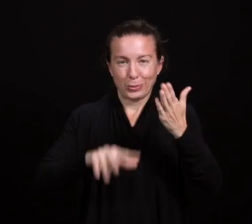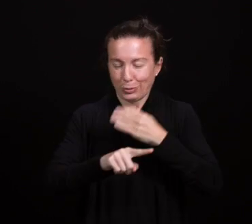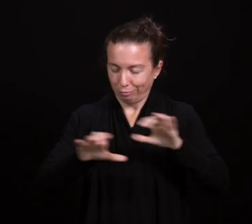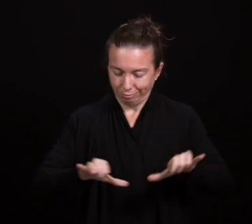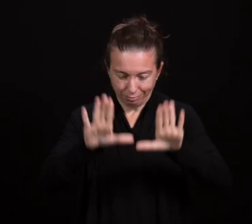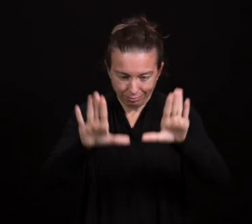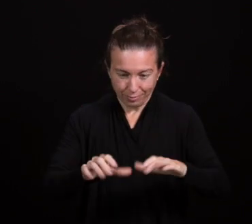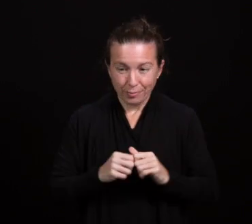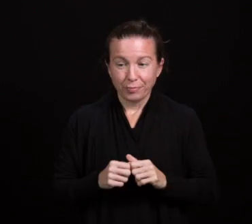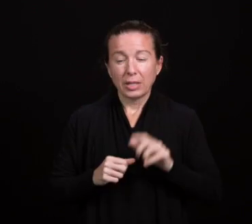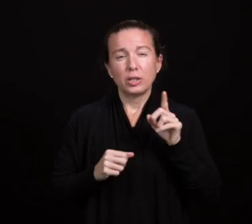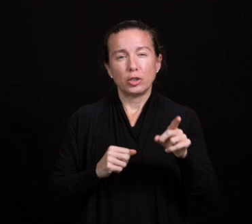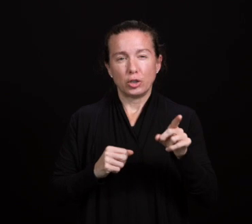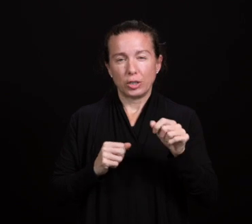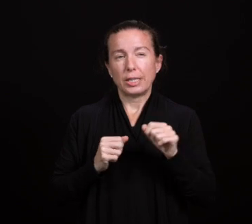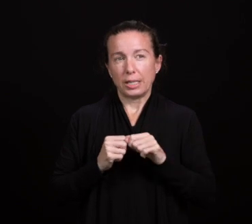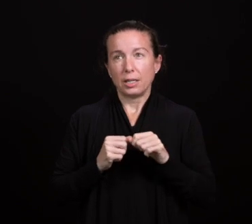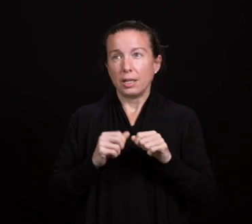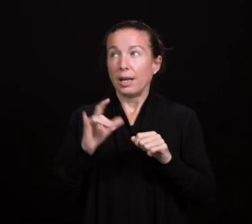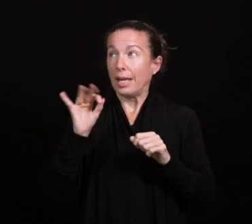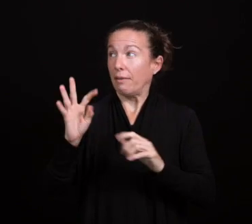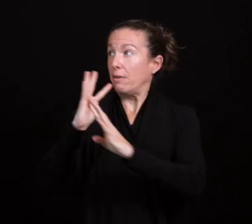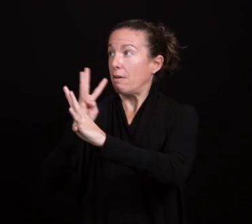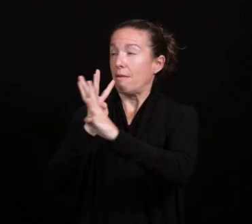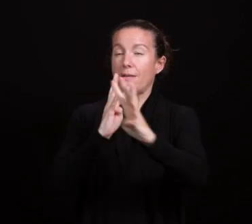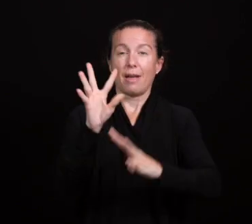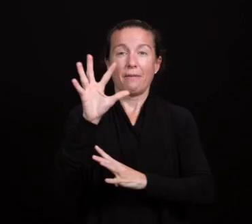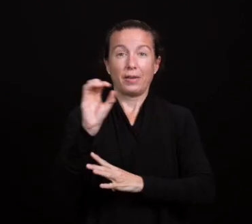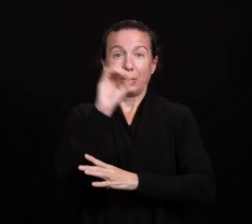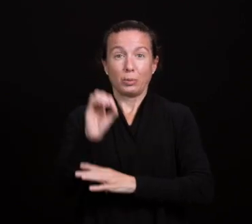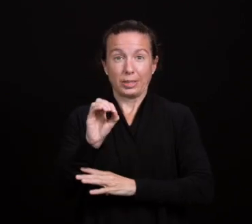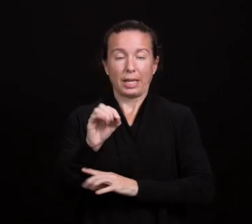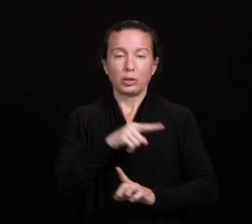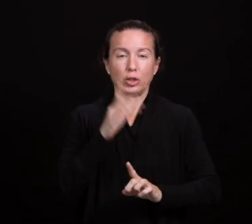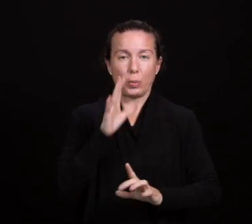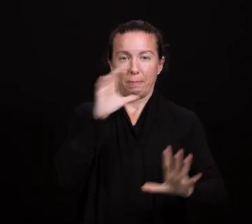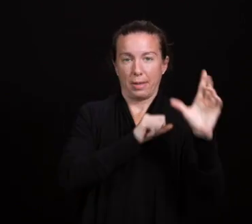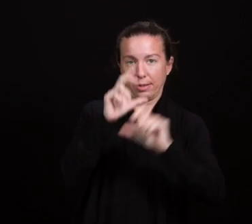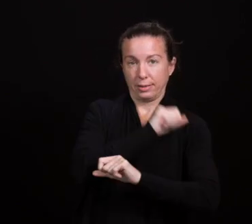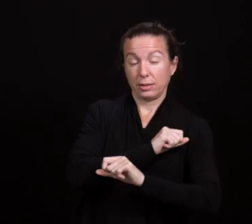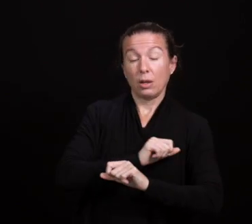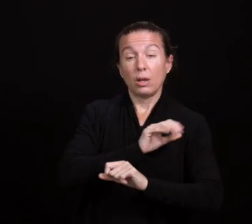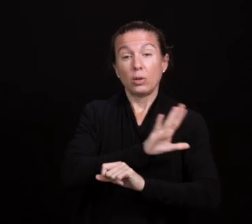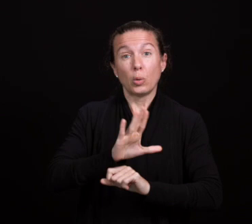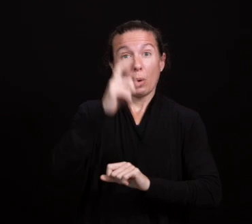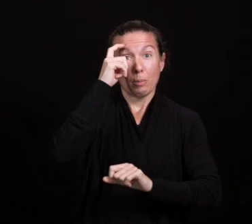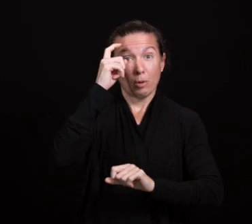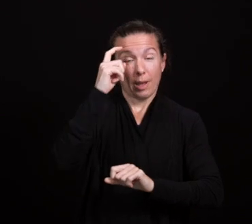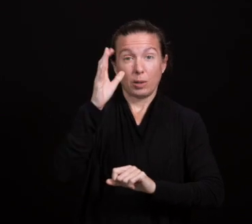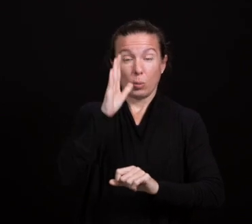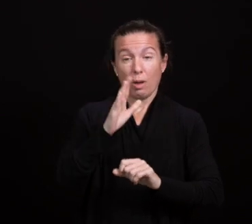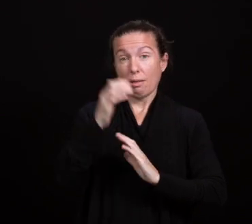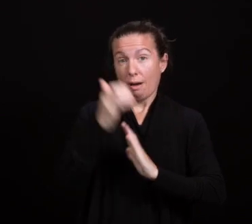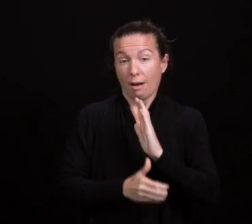your brain will automatically fill stuff in if you have a background and some kind of a knowledge ahead of time. So for her,